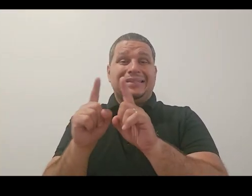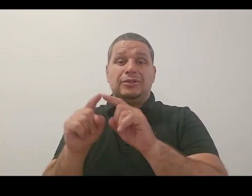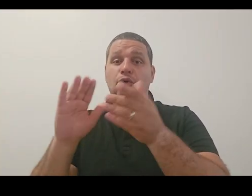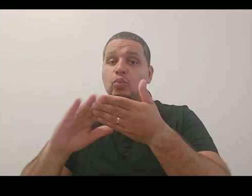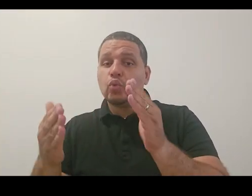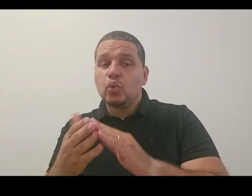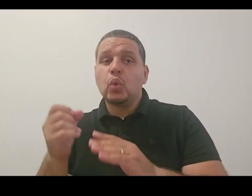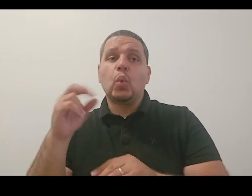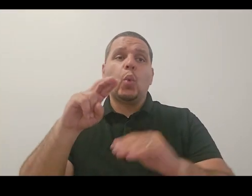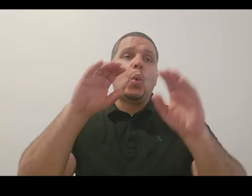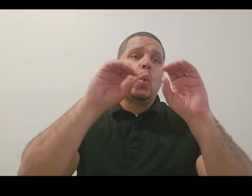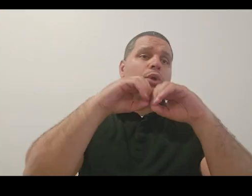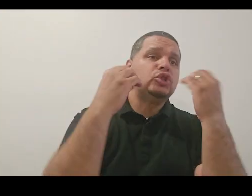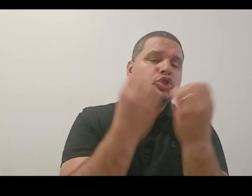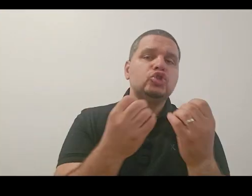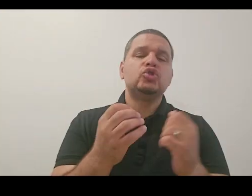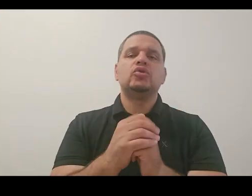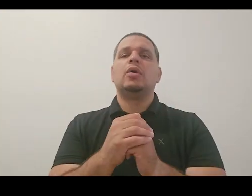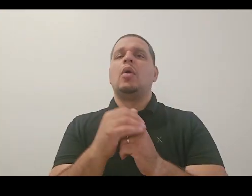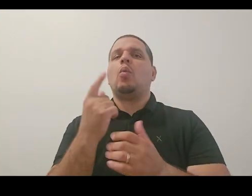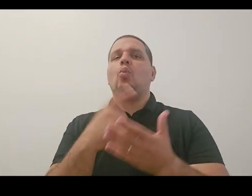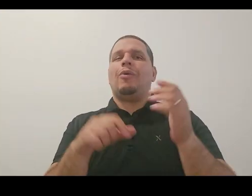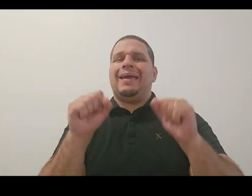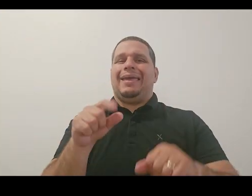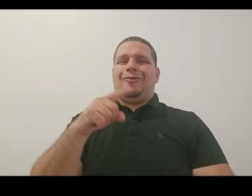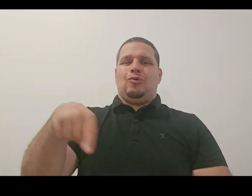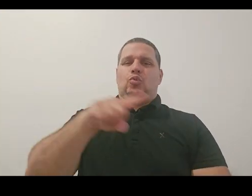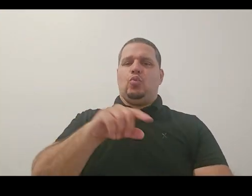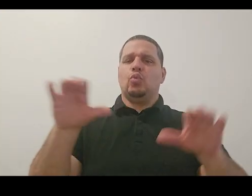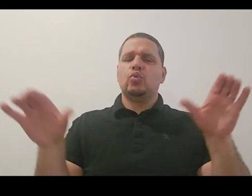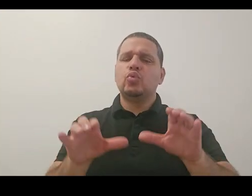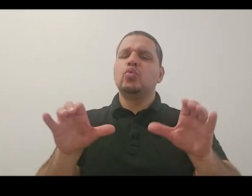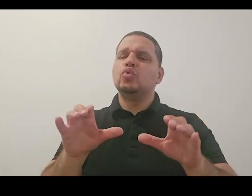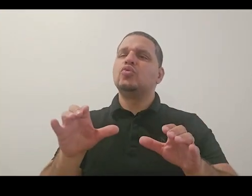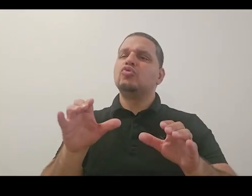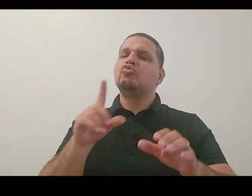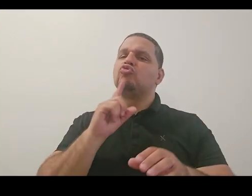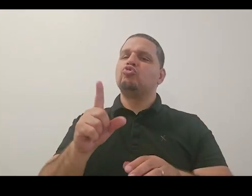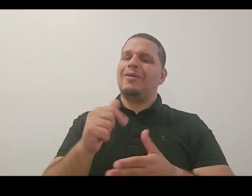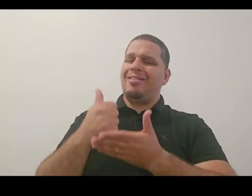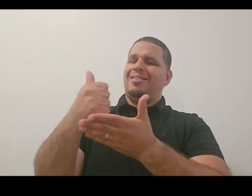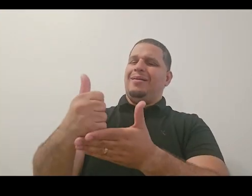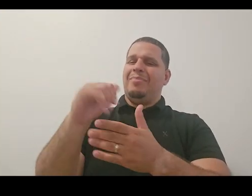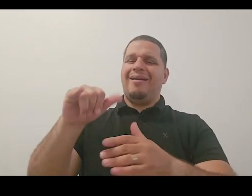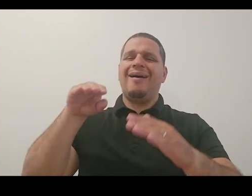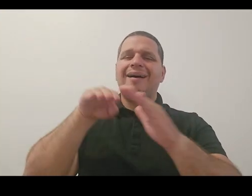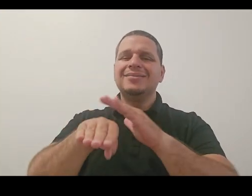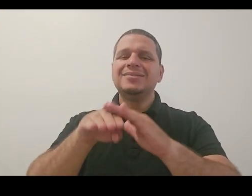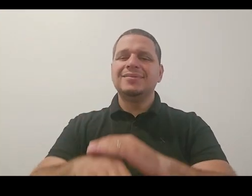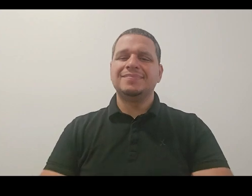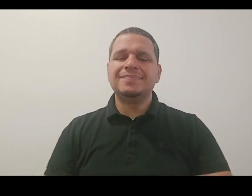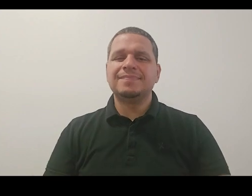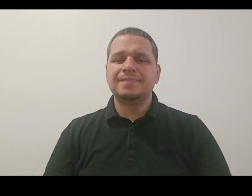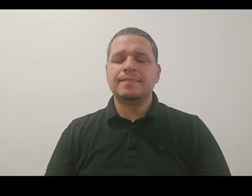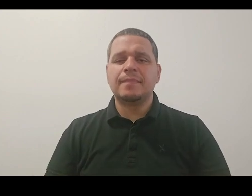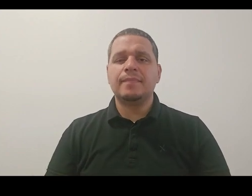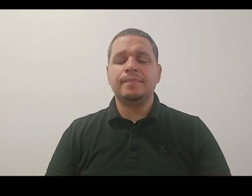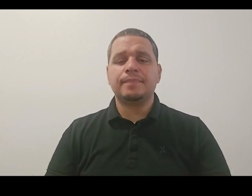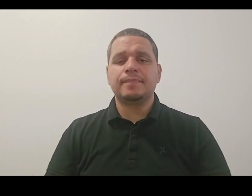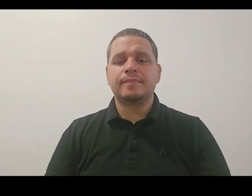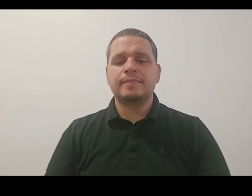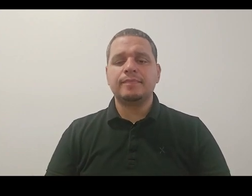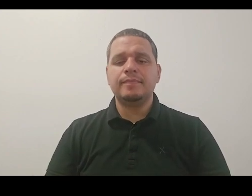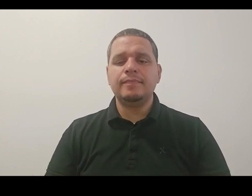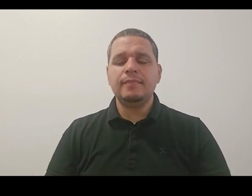as a community, as an organization, what can you do in order to facilitate that access and